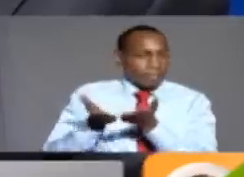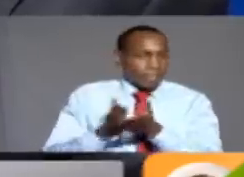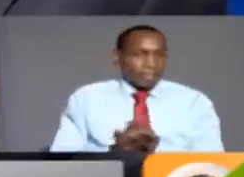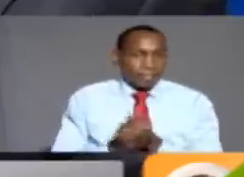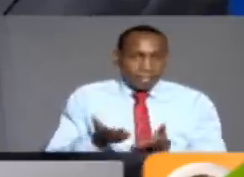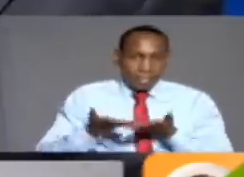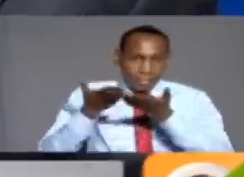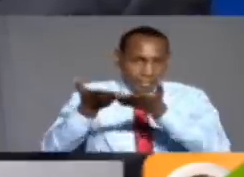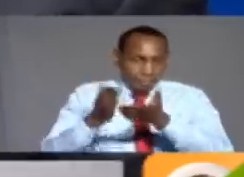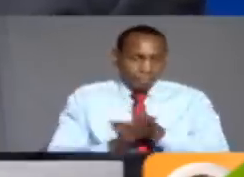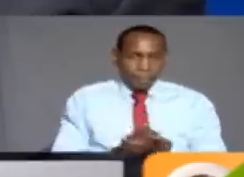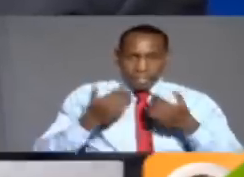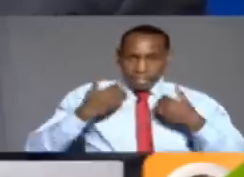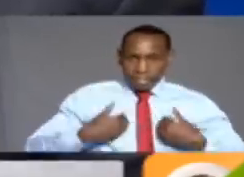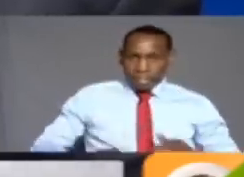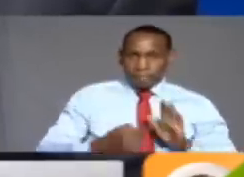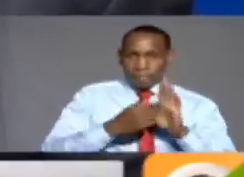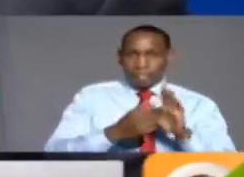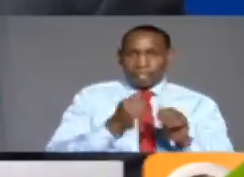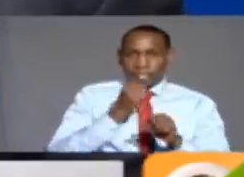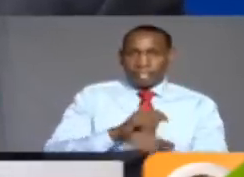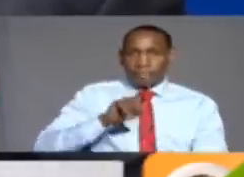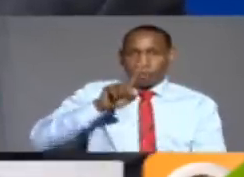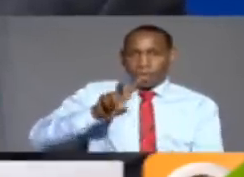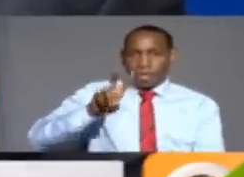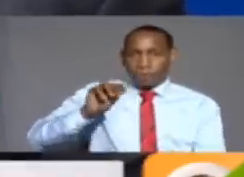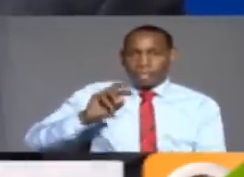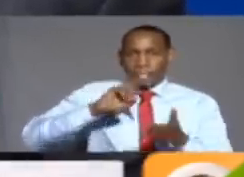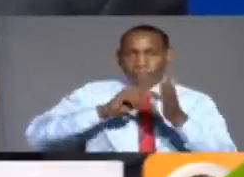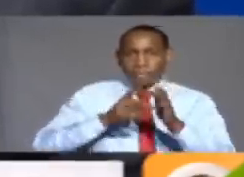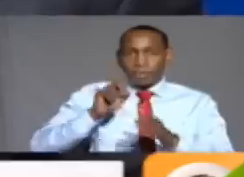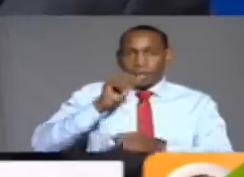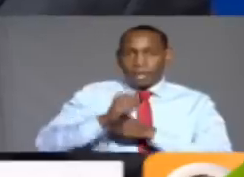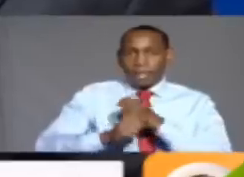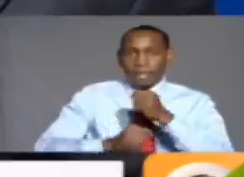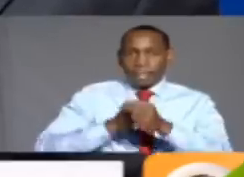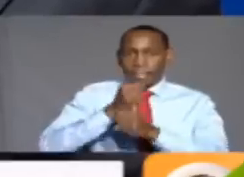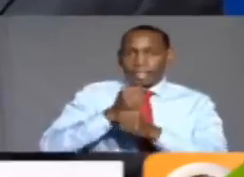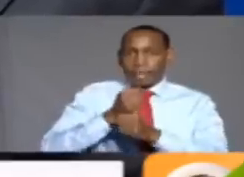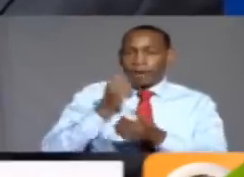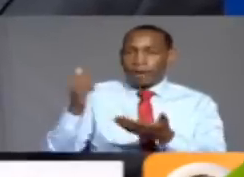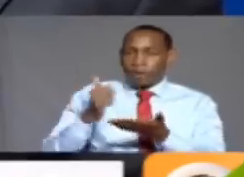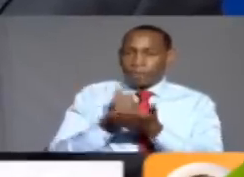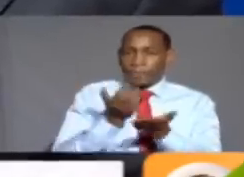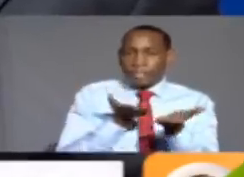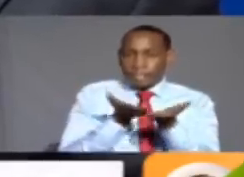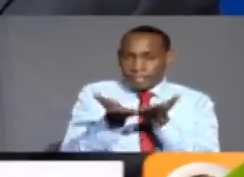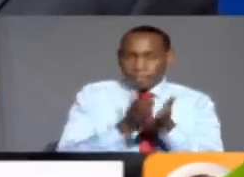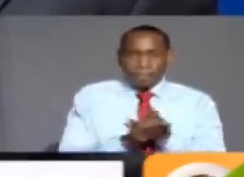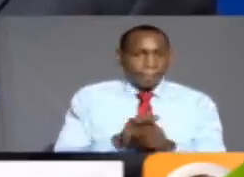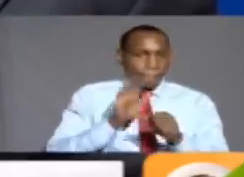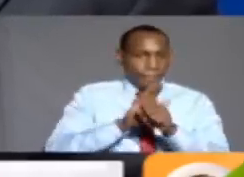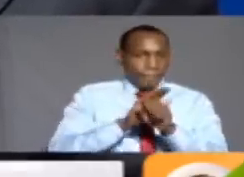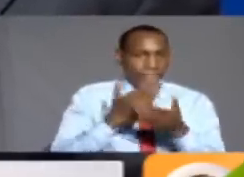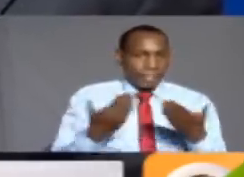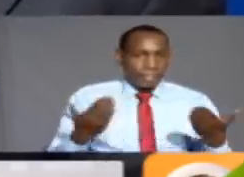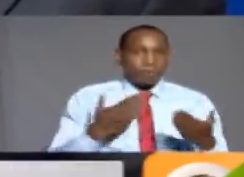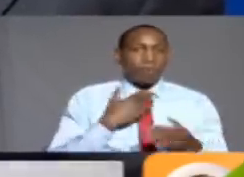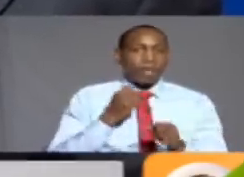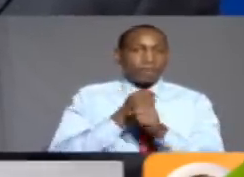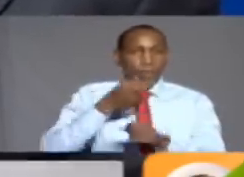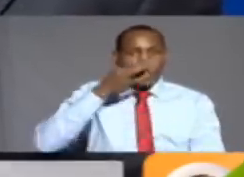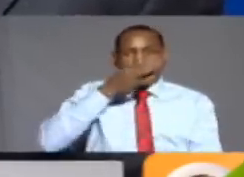Now, I, for example, have been able to do 120 projects in the 1.5 years that I have been in office. And a lot of the things that we are trying to do in